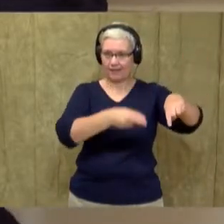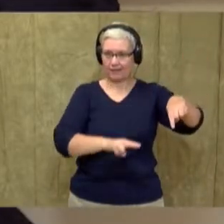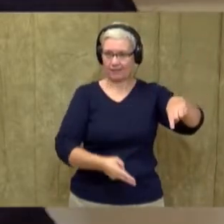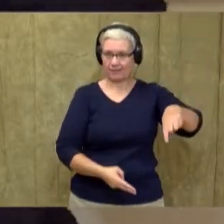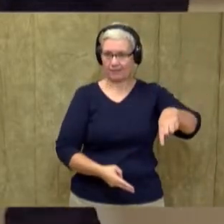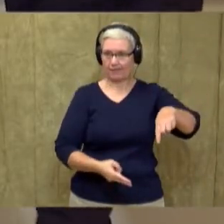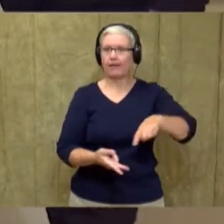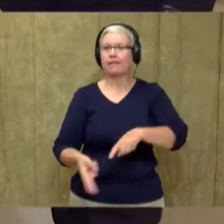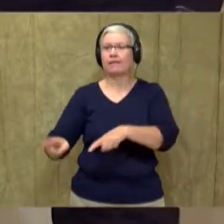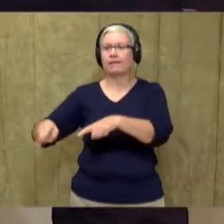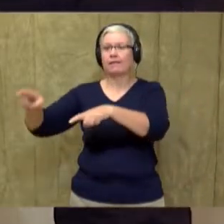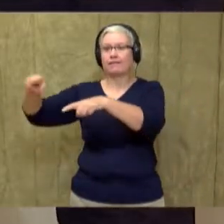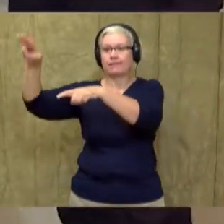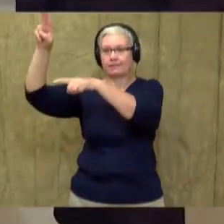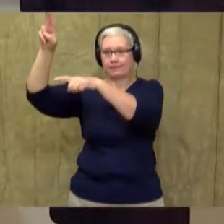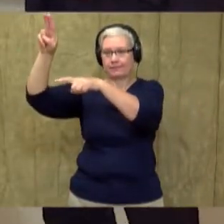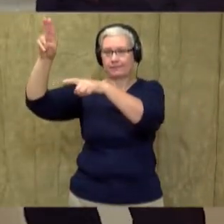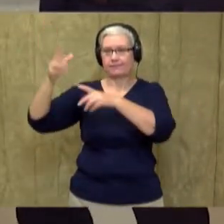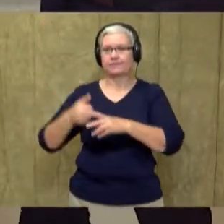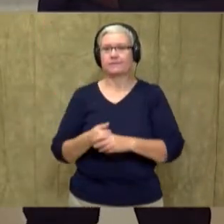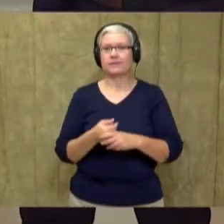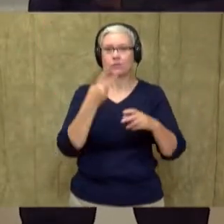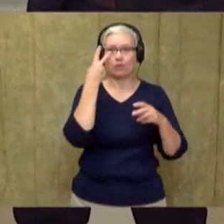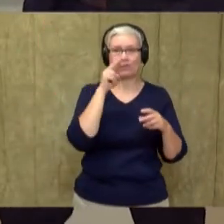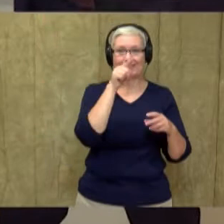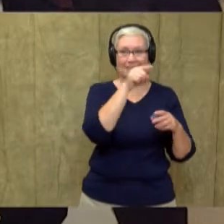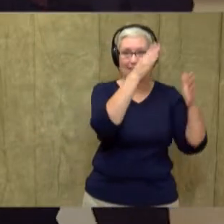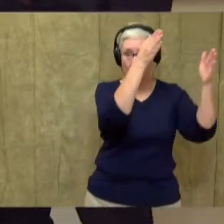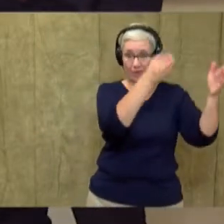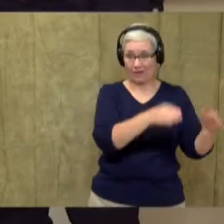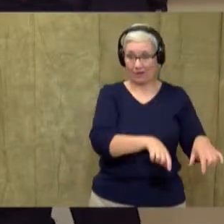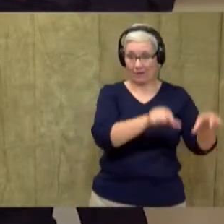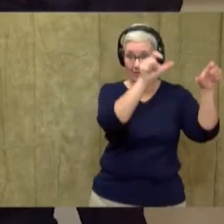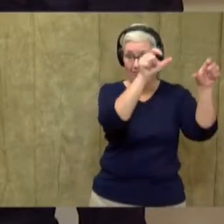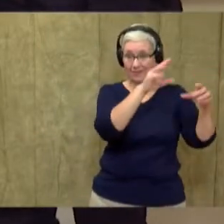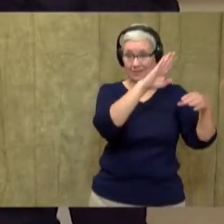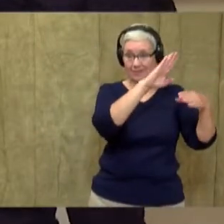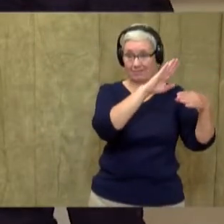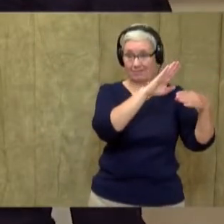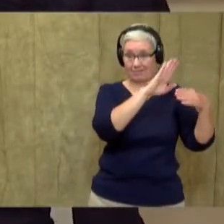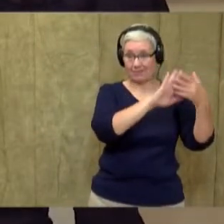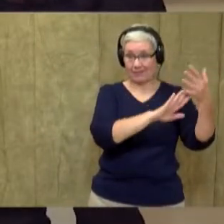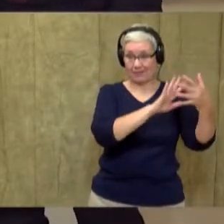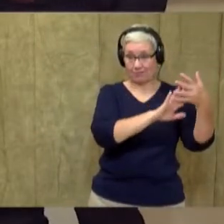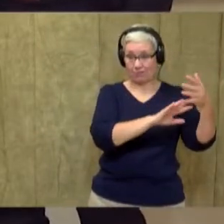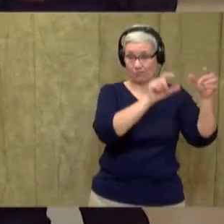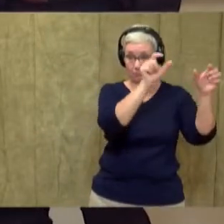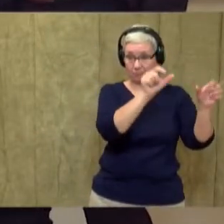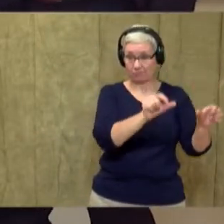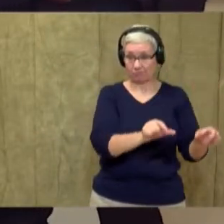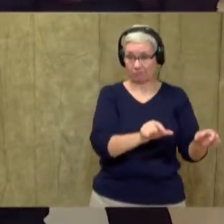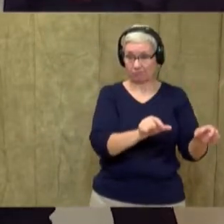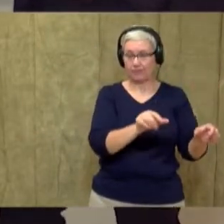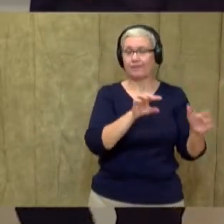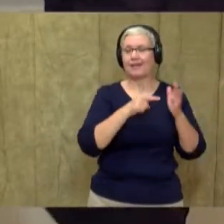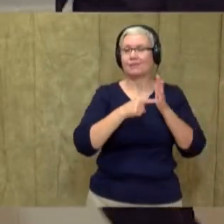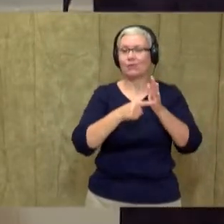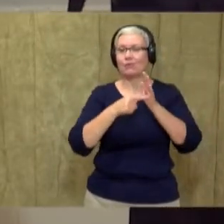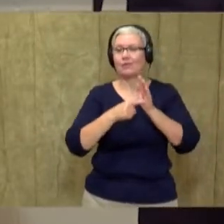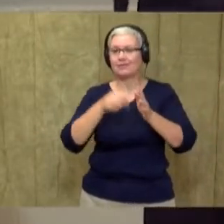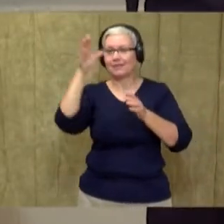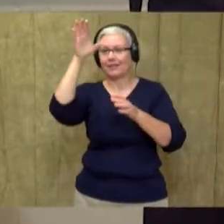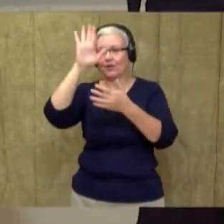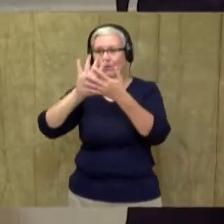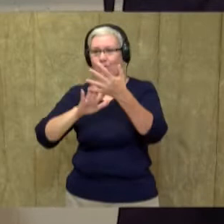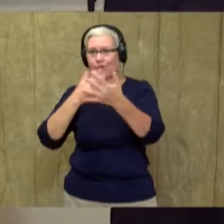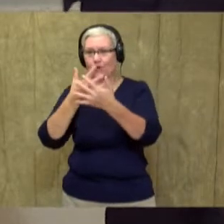increasing. So what we see in the table of values is exactly what is illustrated in our graph. And I want you to continue to pay attention